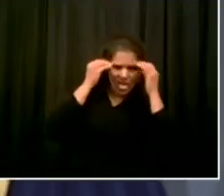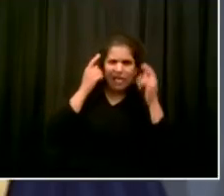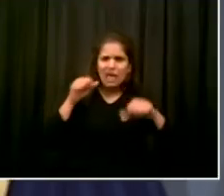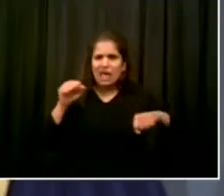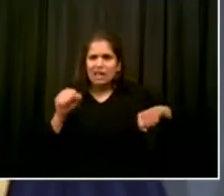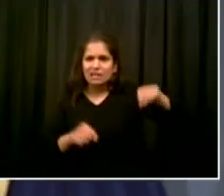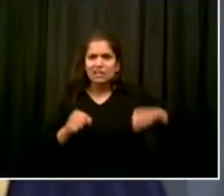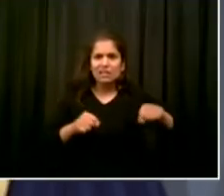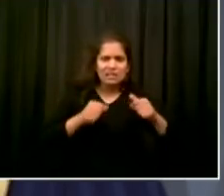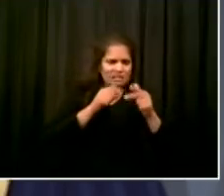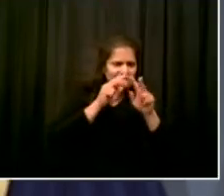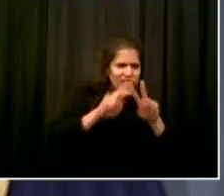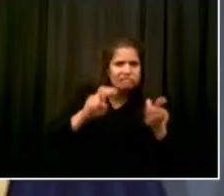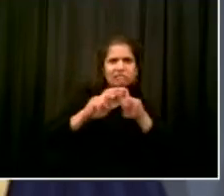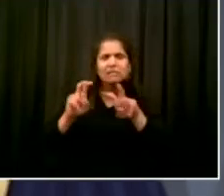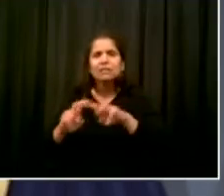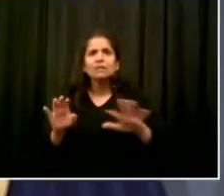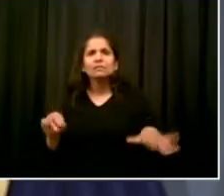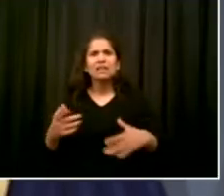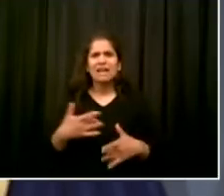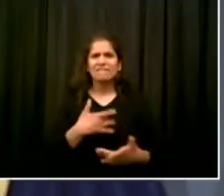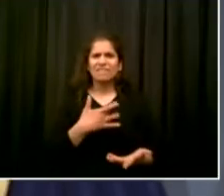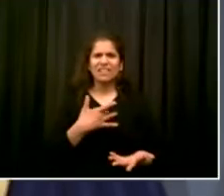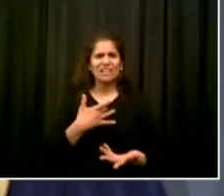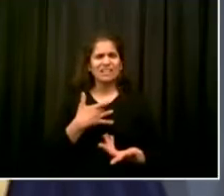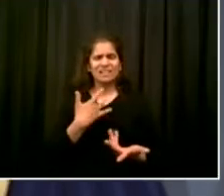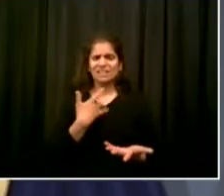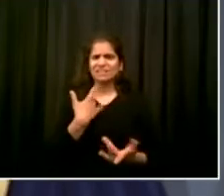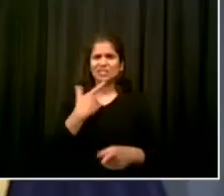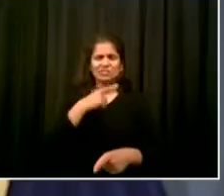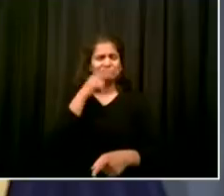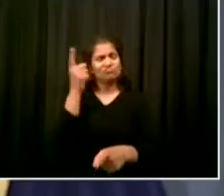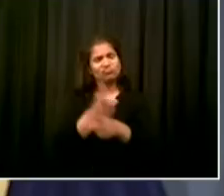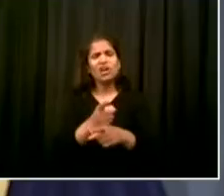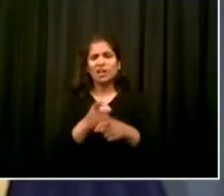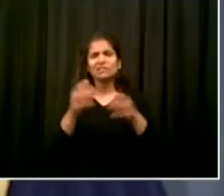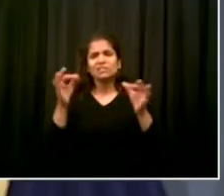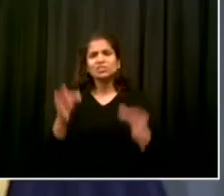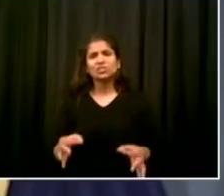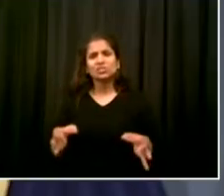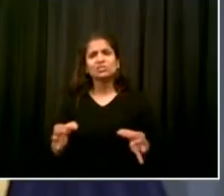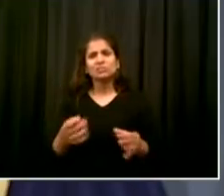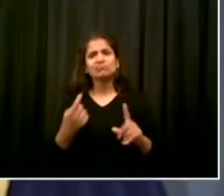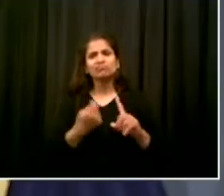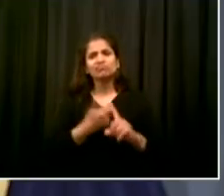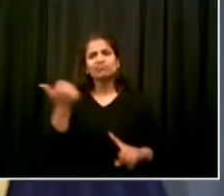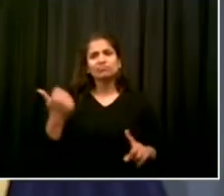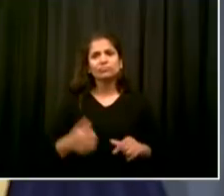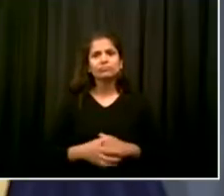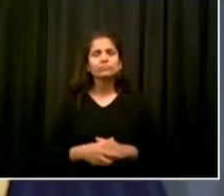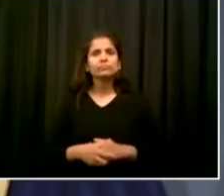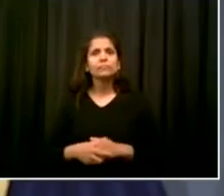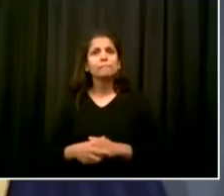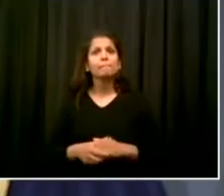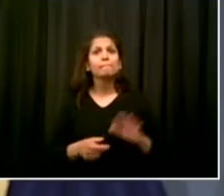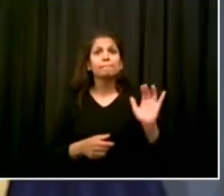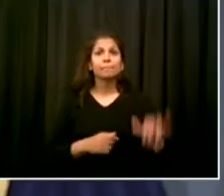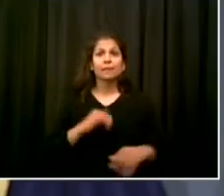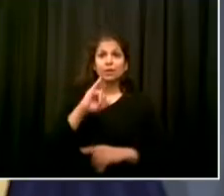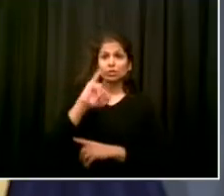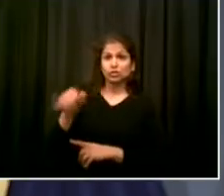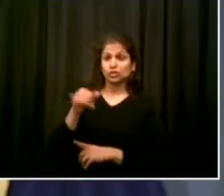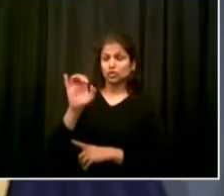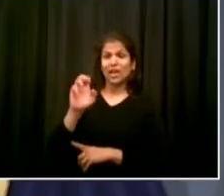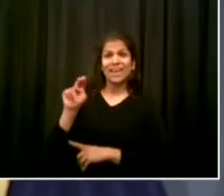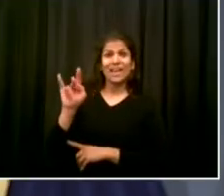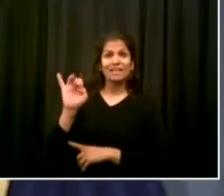have great respect for Jennifer Jones Austin. As you know, co-chair of my transition when I came into office, I think a voice of